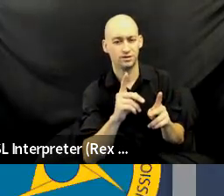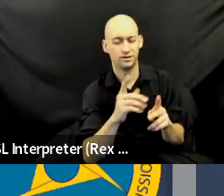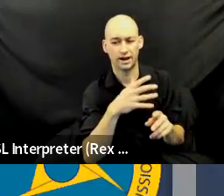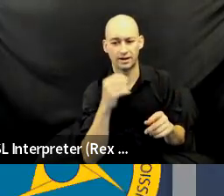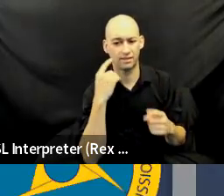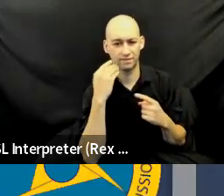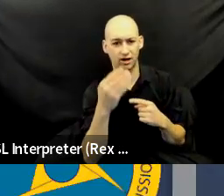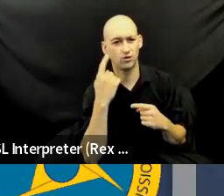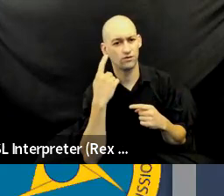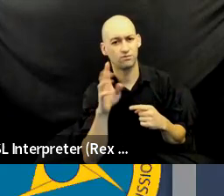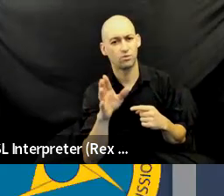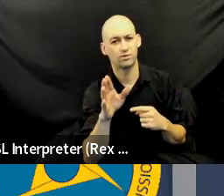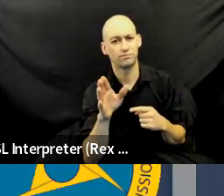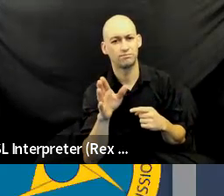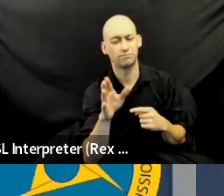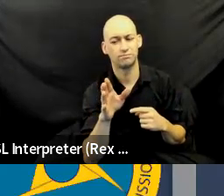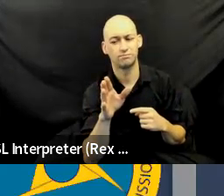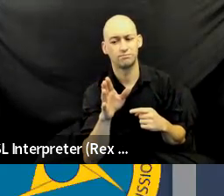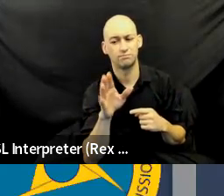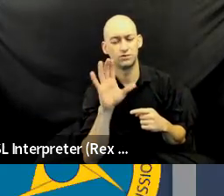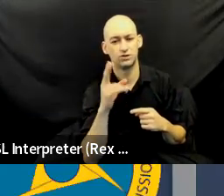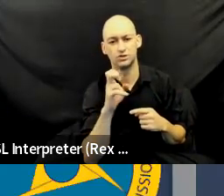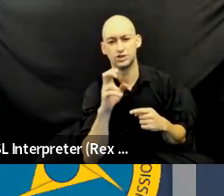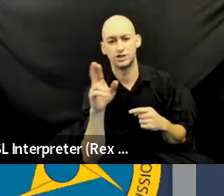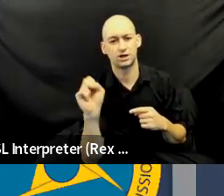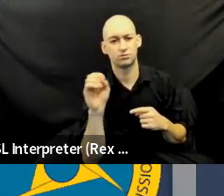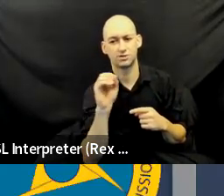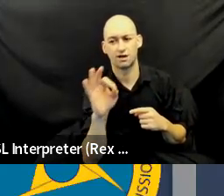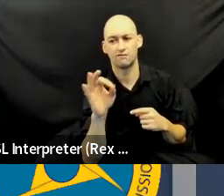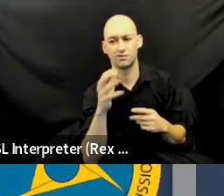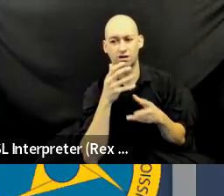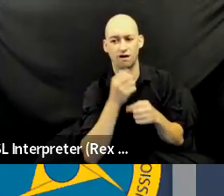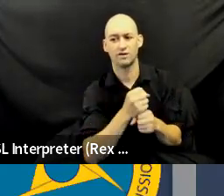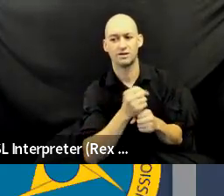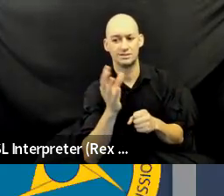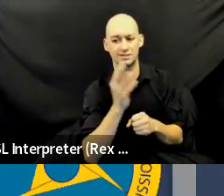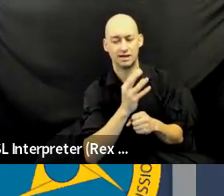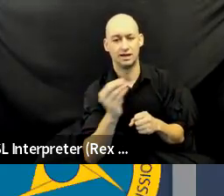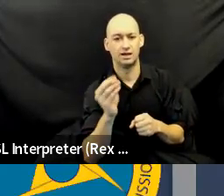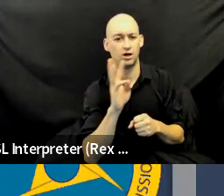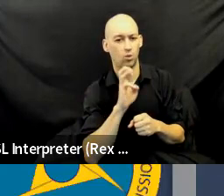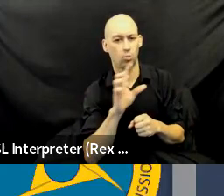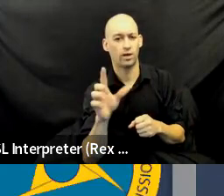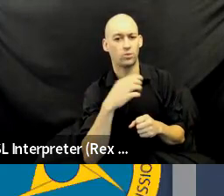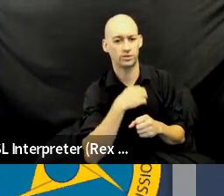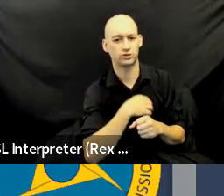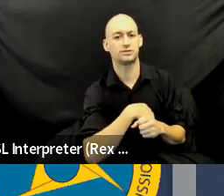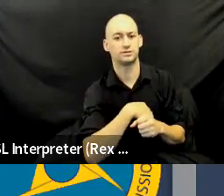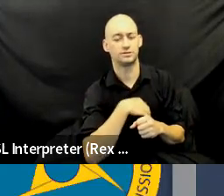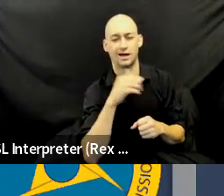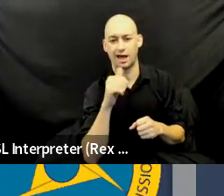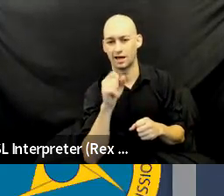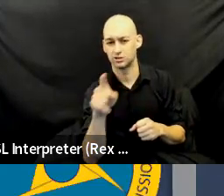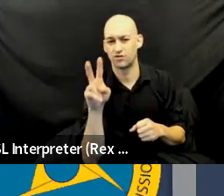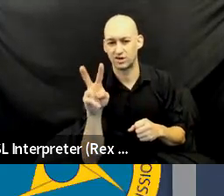for the cheers of confidence and well wishes as your vice chair